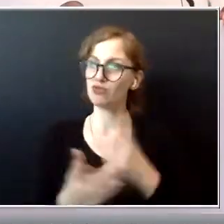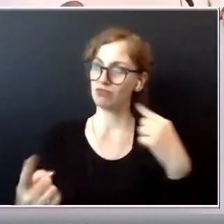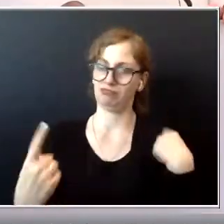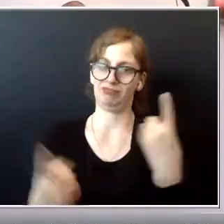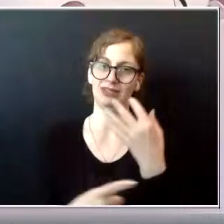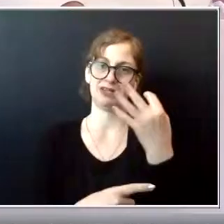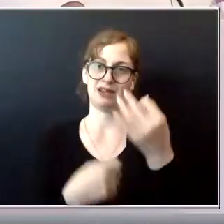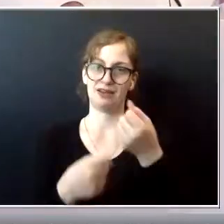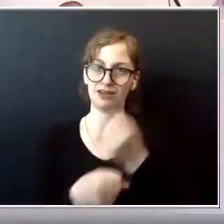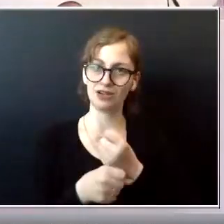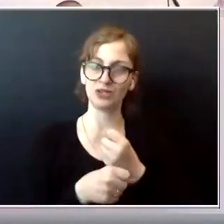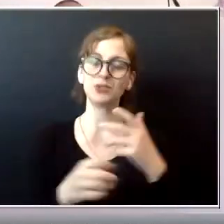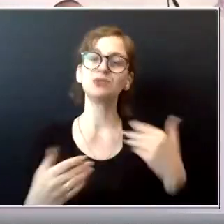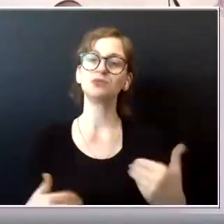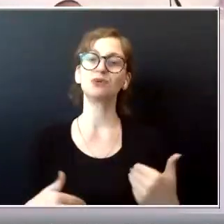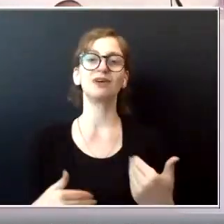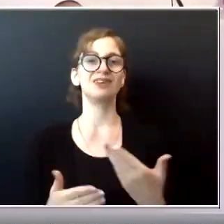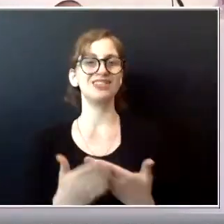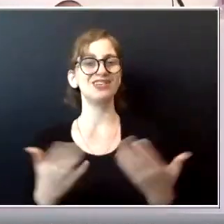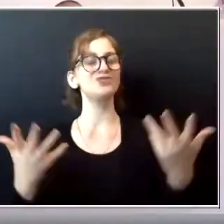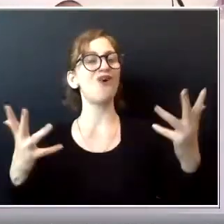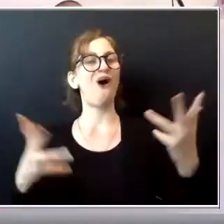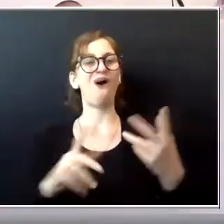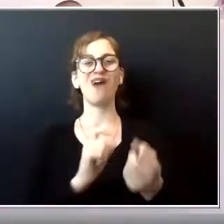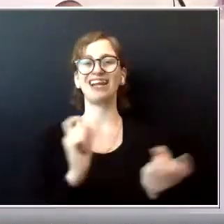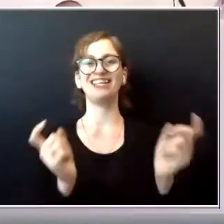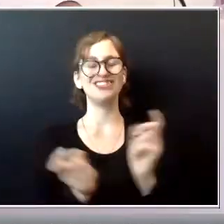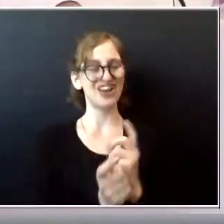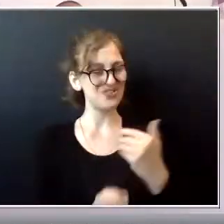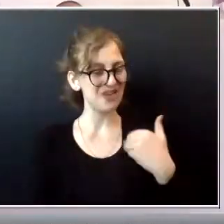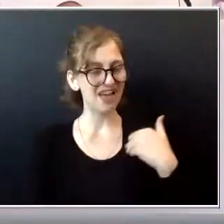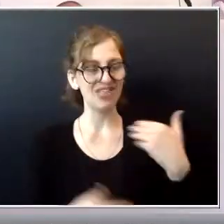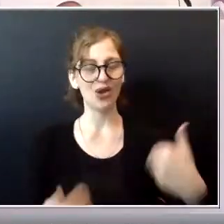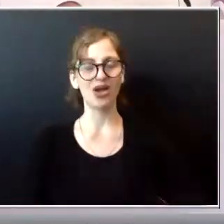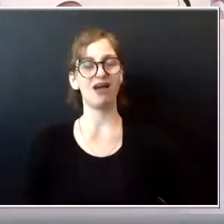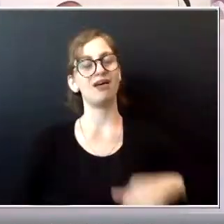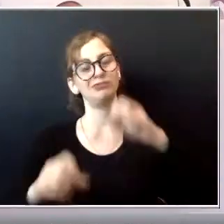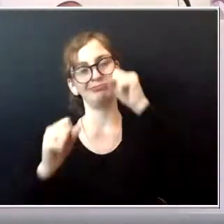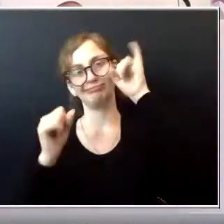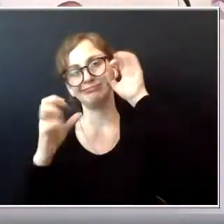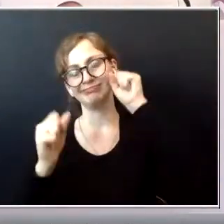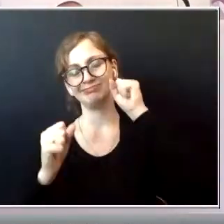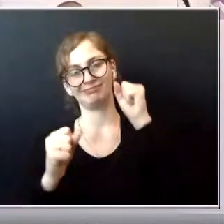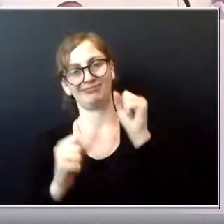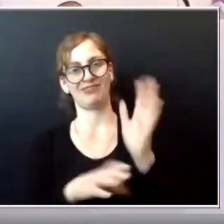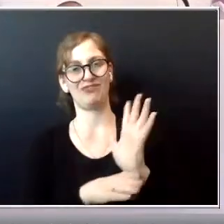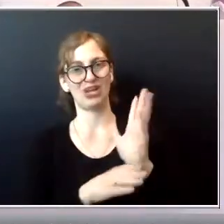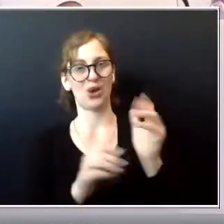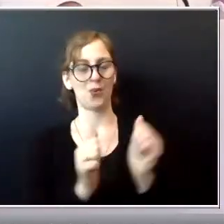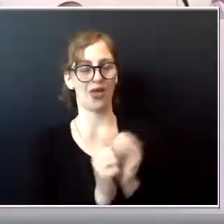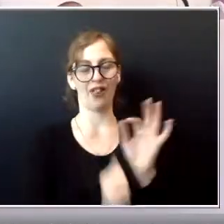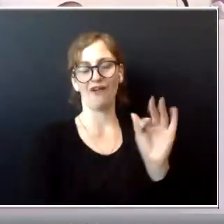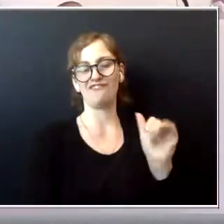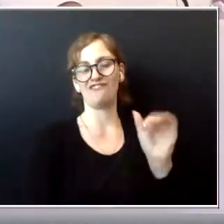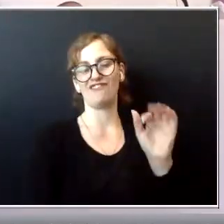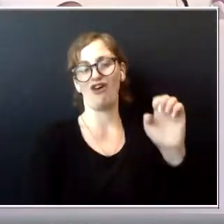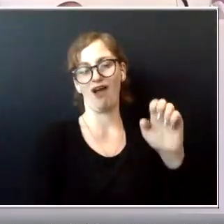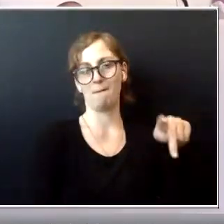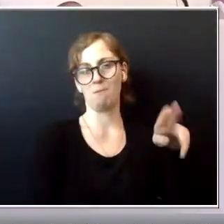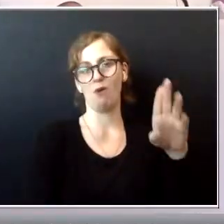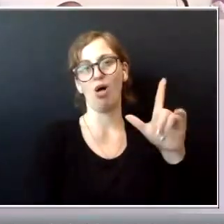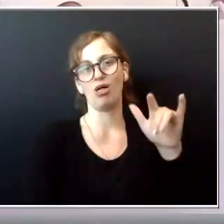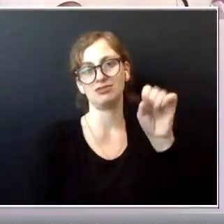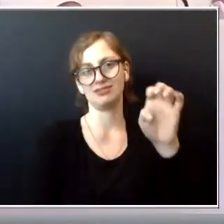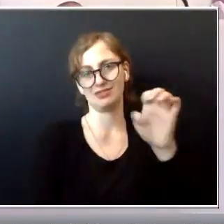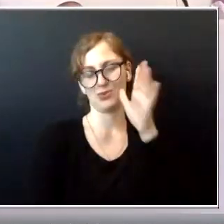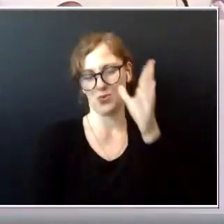this, and things are already changing. Amy had that incredible video of you with the Ferropulse, which we're going to dive into again at a later episode.